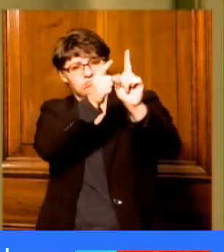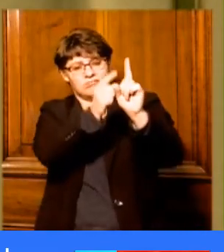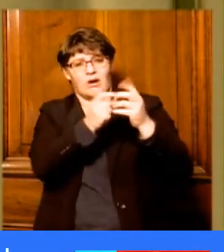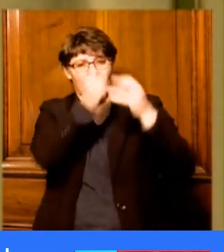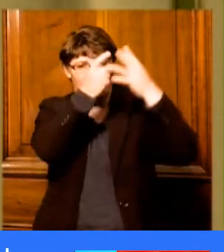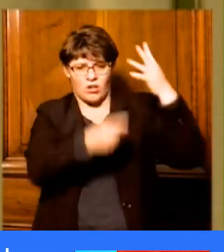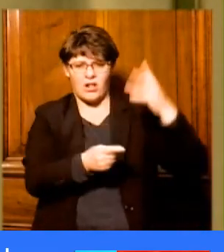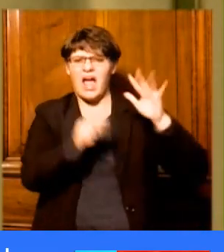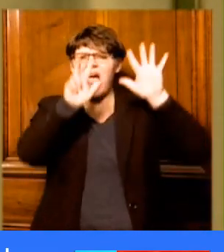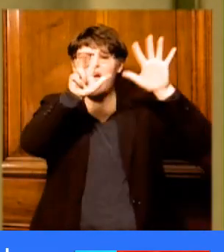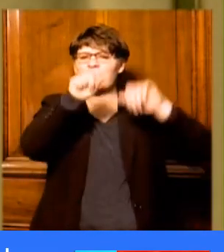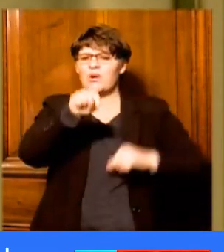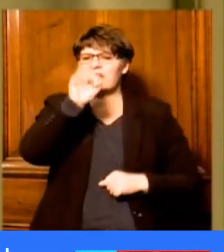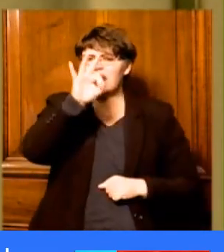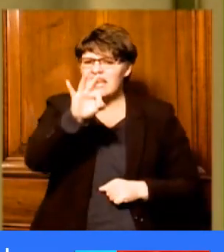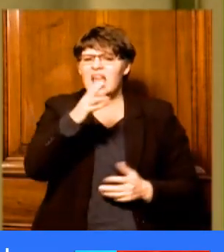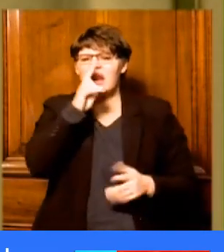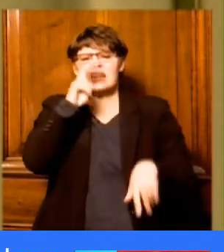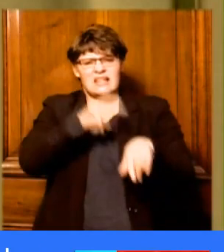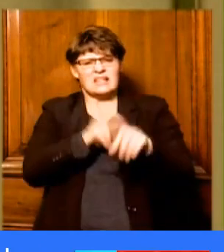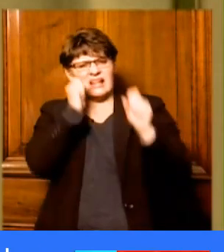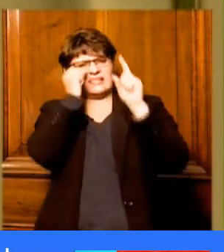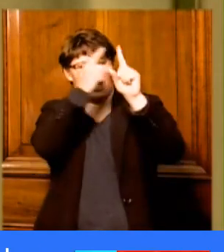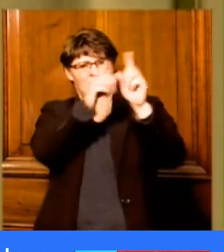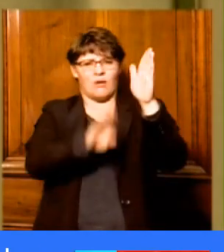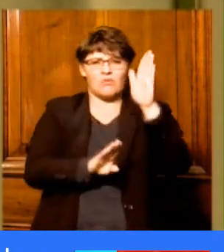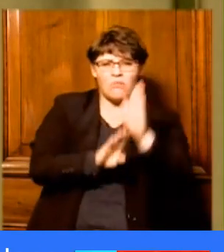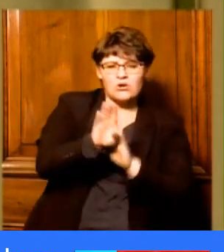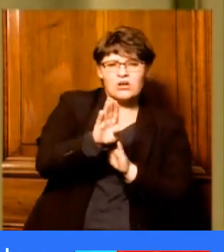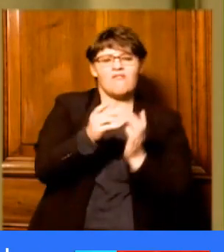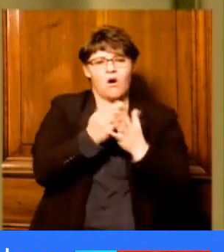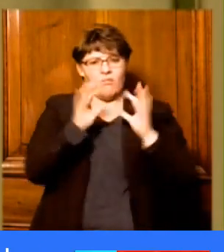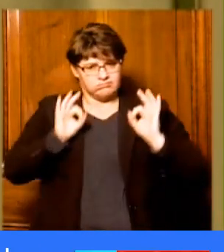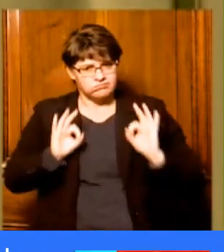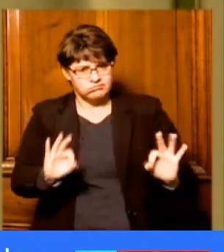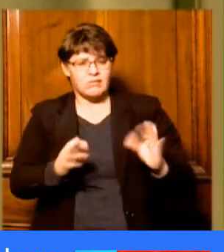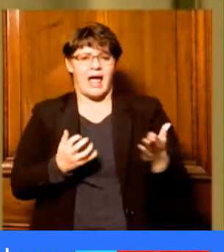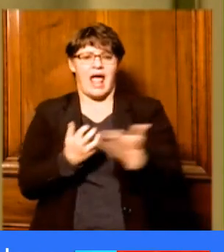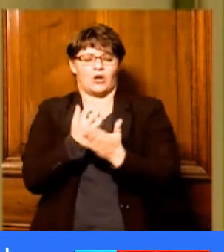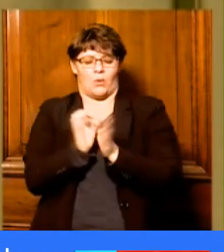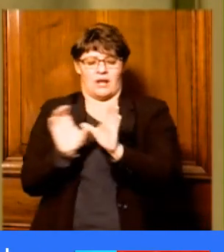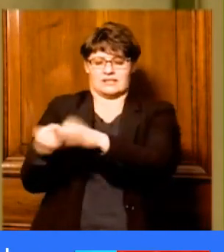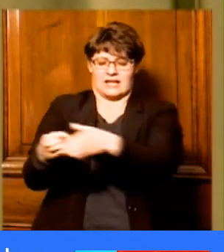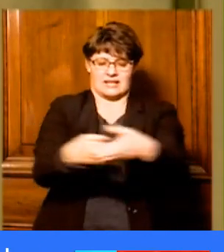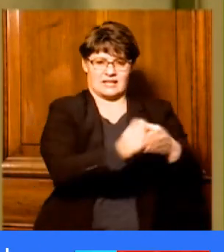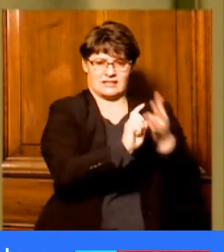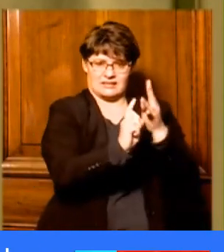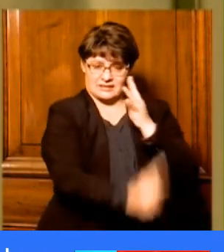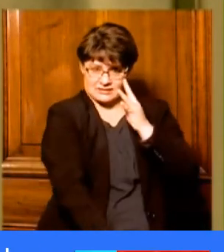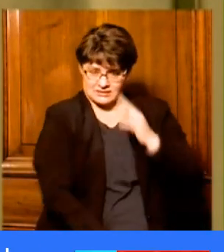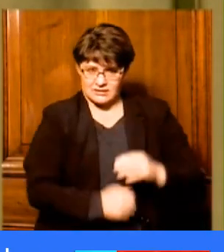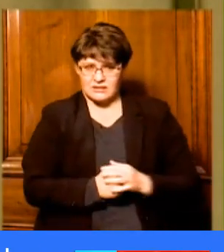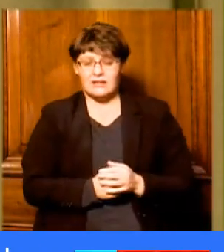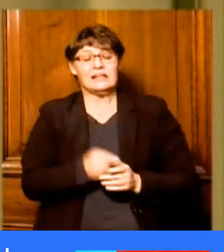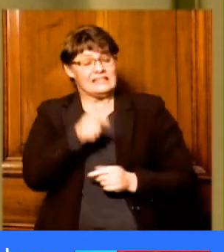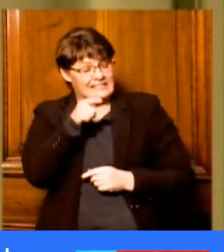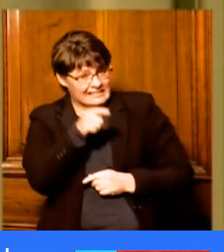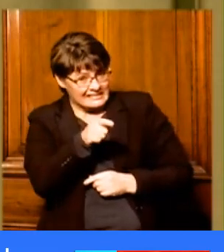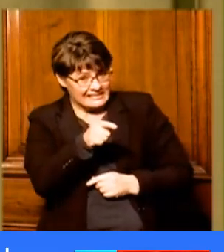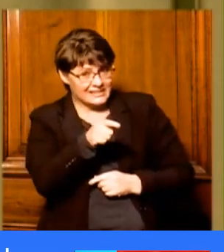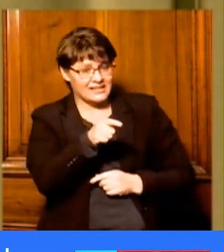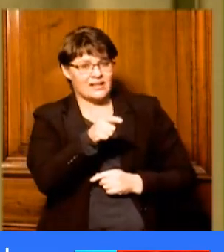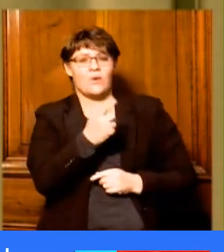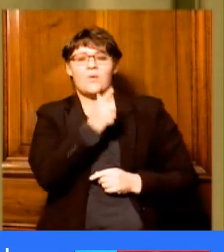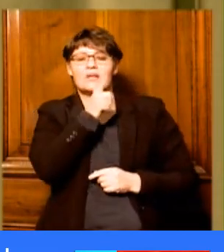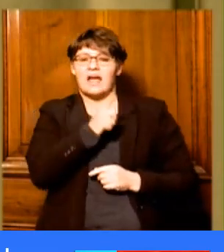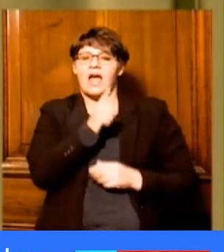8.3 provides for a target for promotion of formalization of economic sectors. And in this regard, we